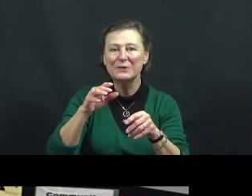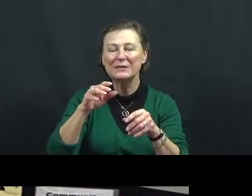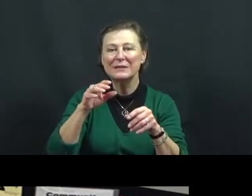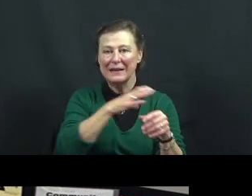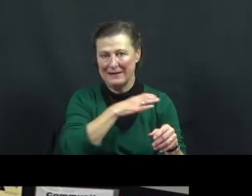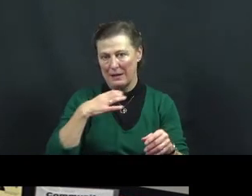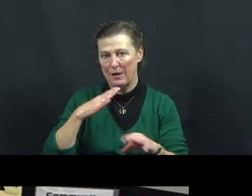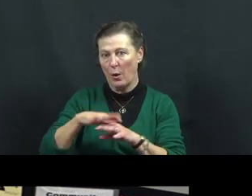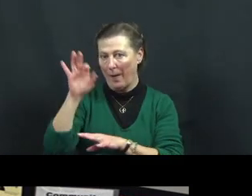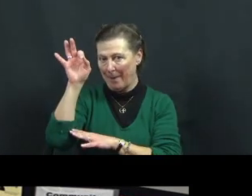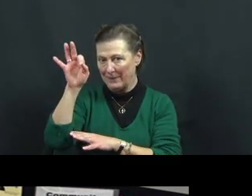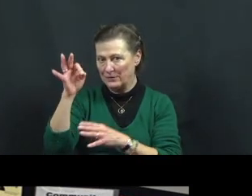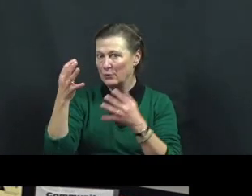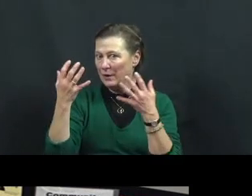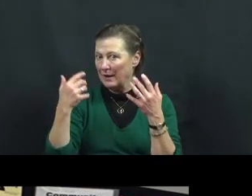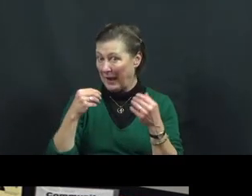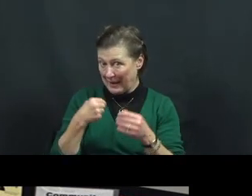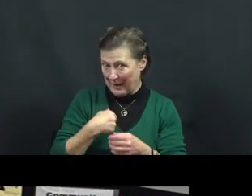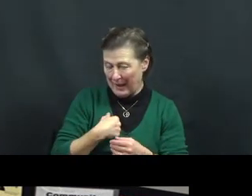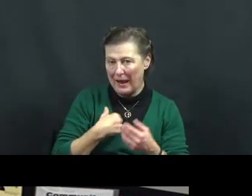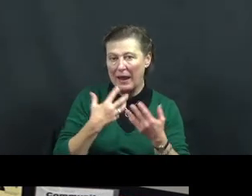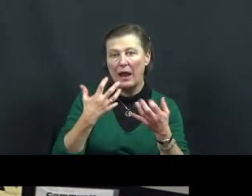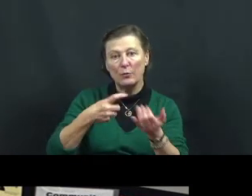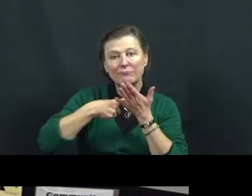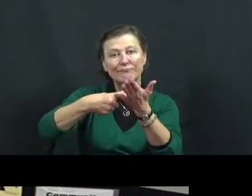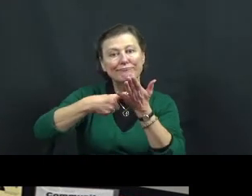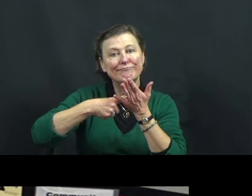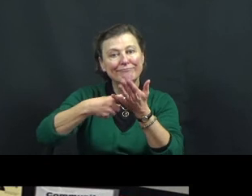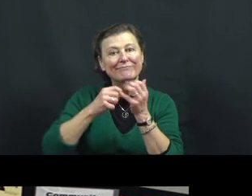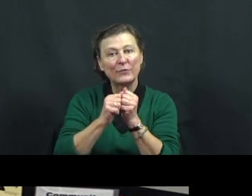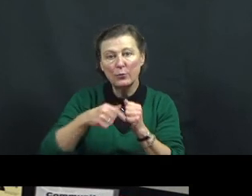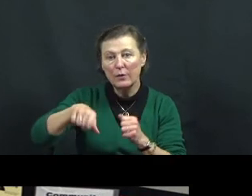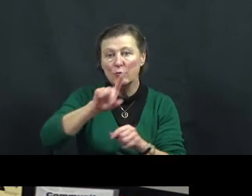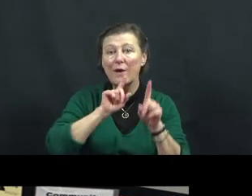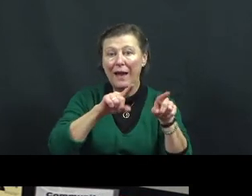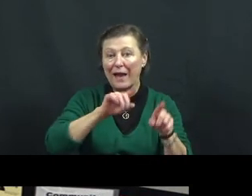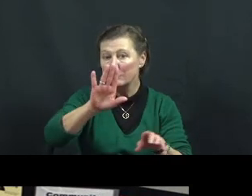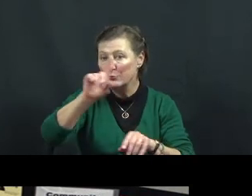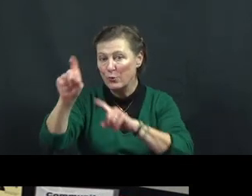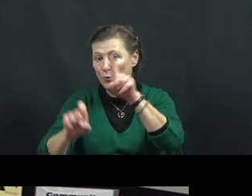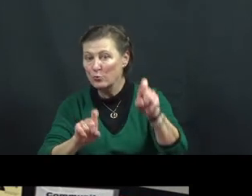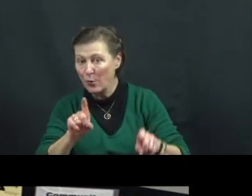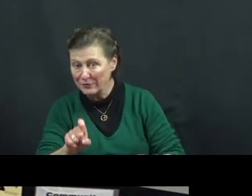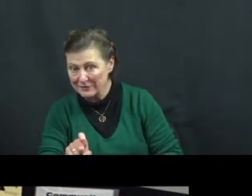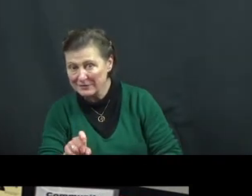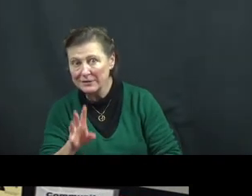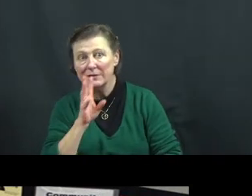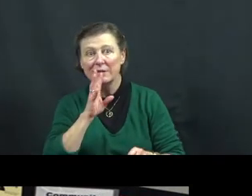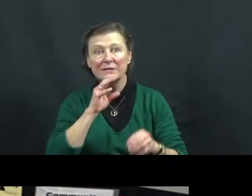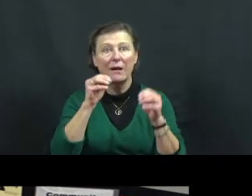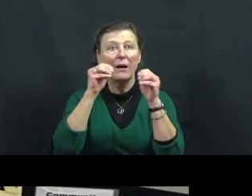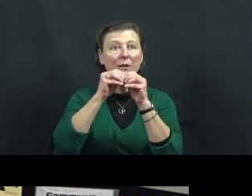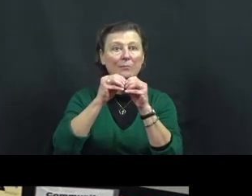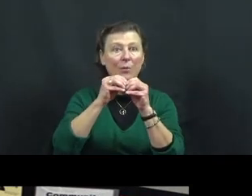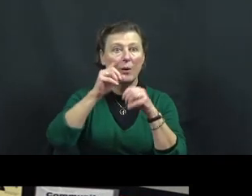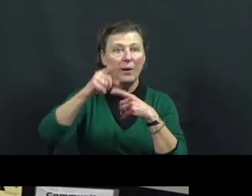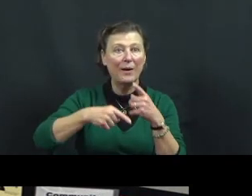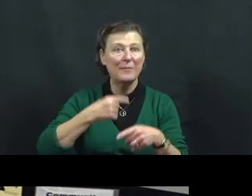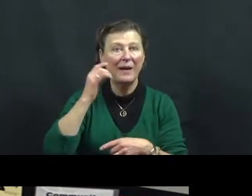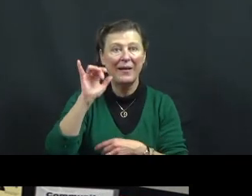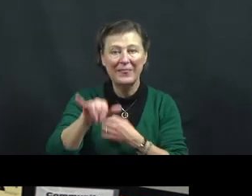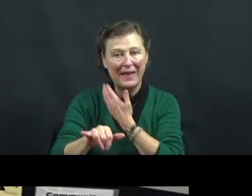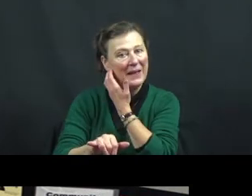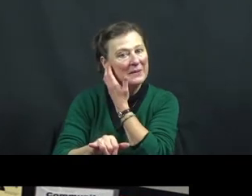on the Ministry and I would love an opportunity to be in dialogue with people and just answer questions and talk further about this. So look